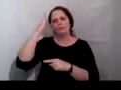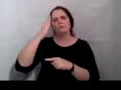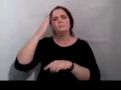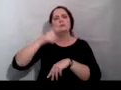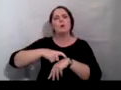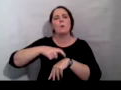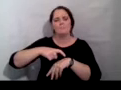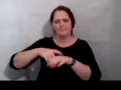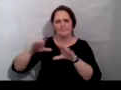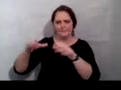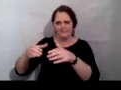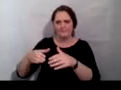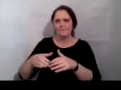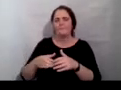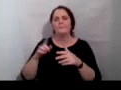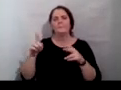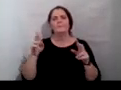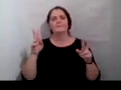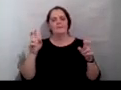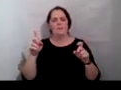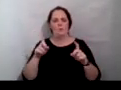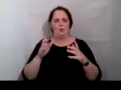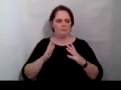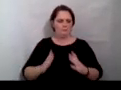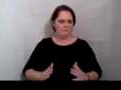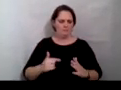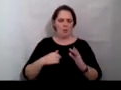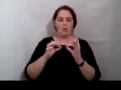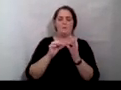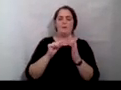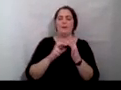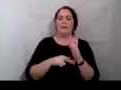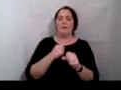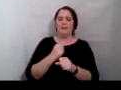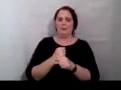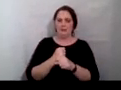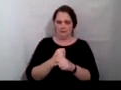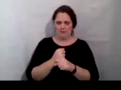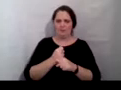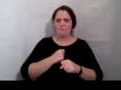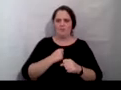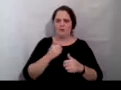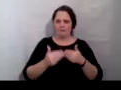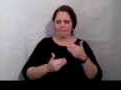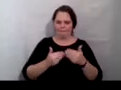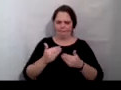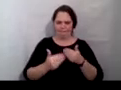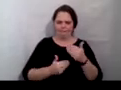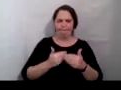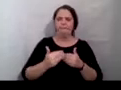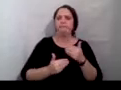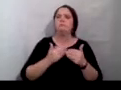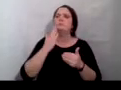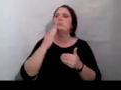like. Nadi says, and I quote, "It is a cycle of being and how I interact with